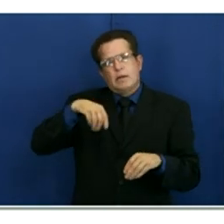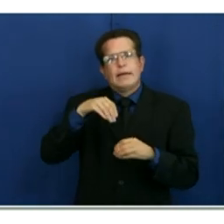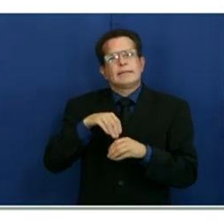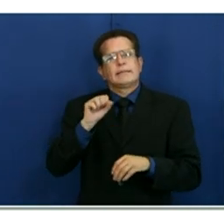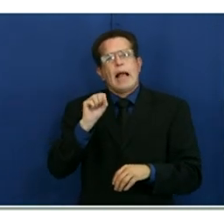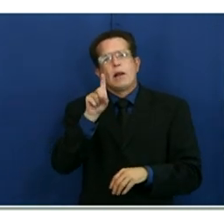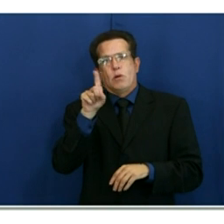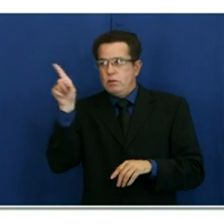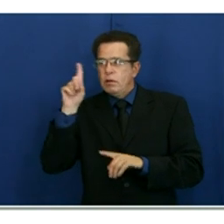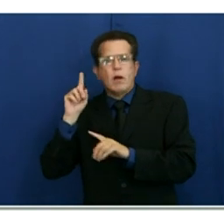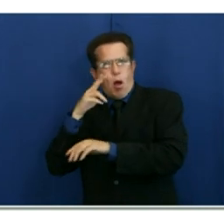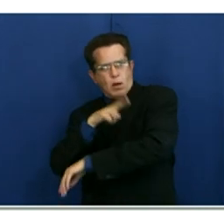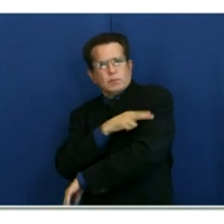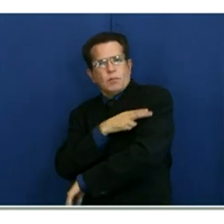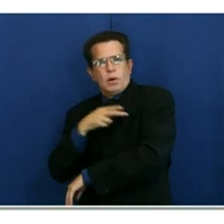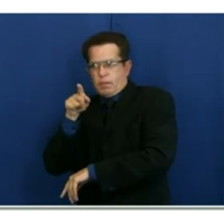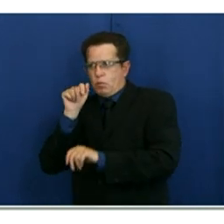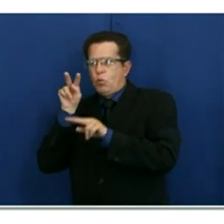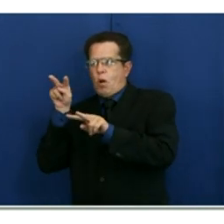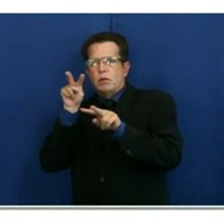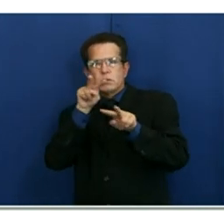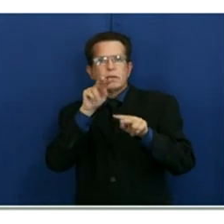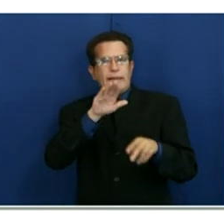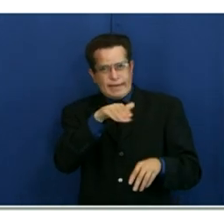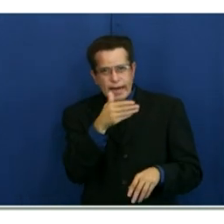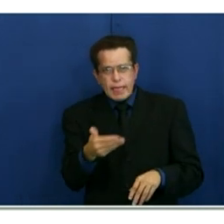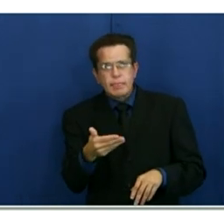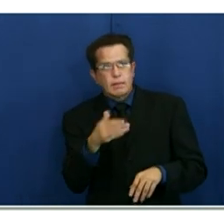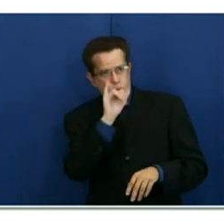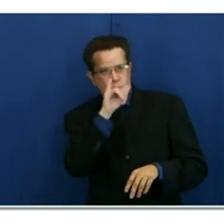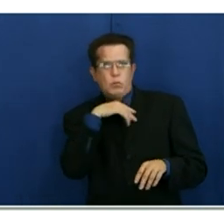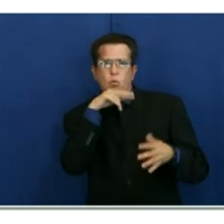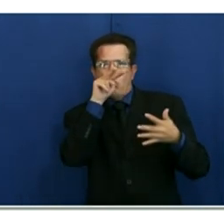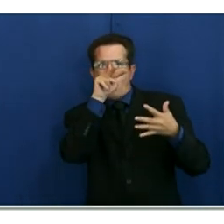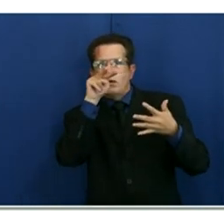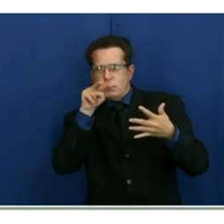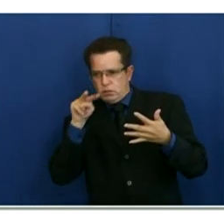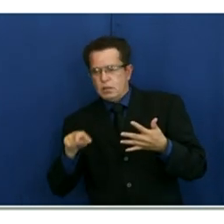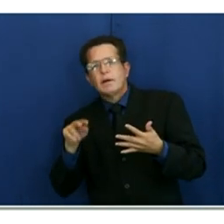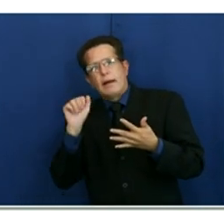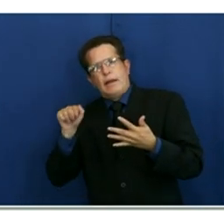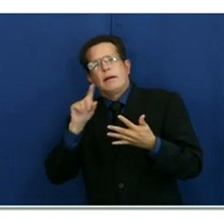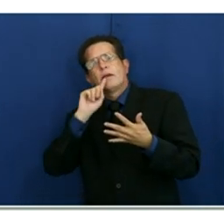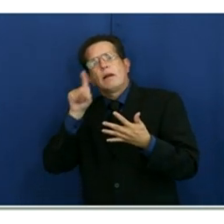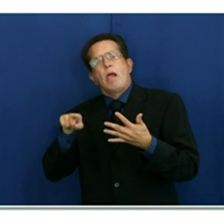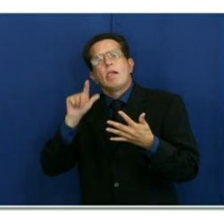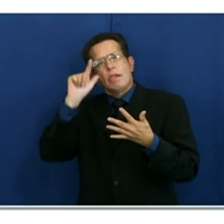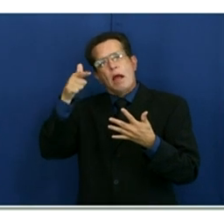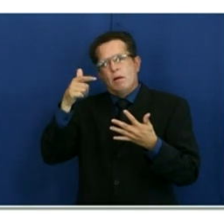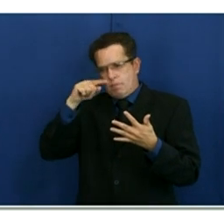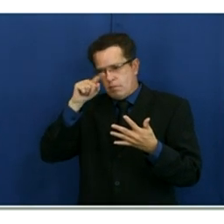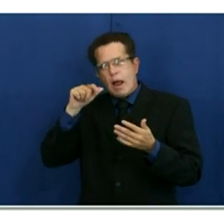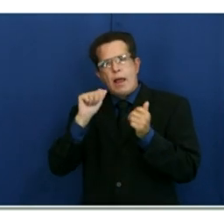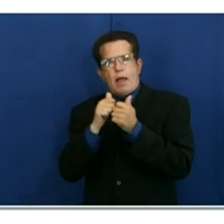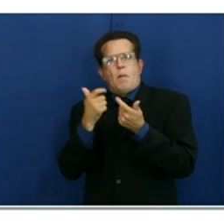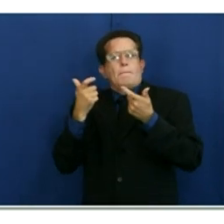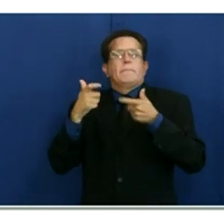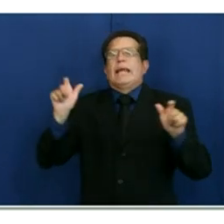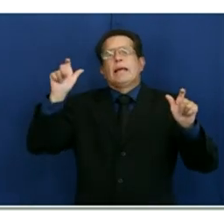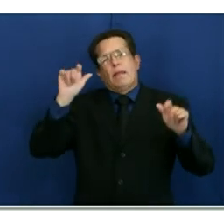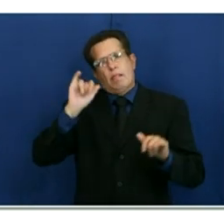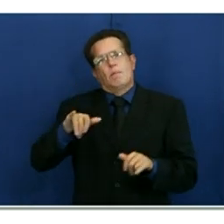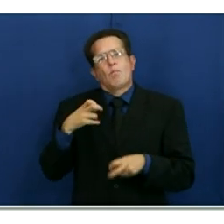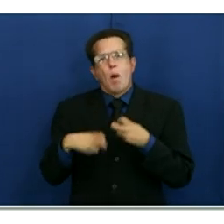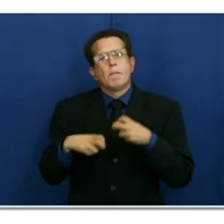communities. Hospitalizations, deaths, and outbreaks are further downstream indicators and serve as